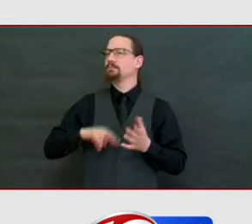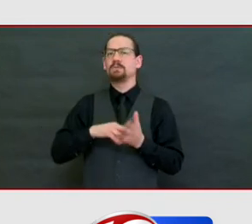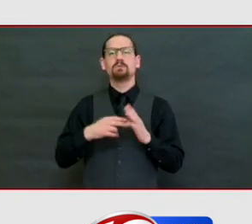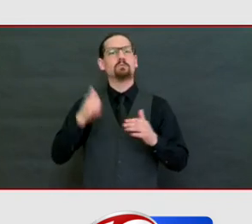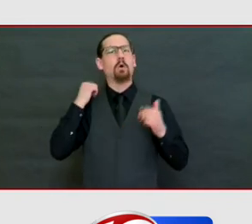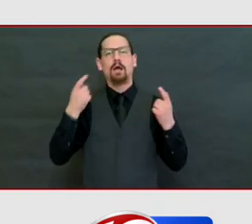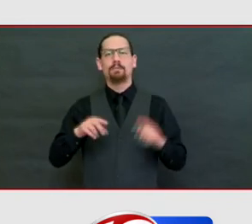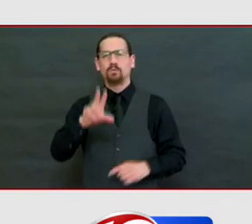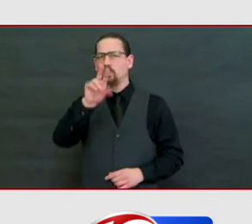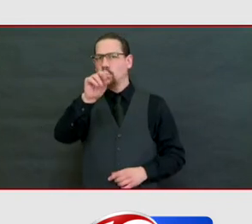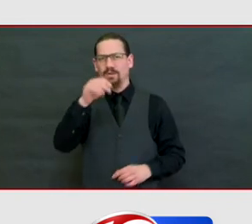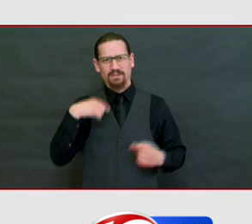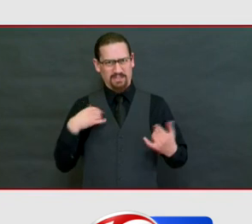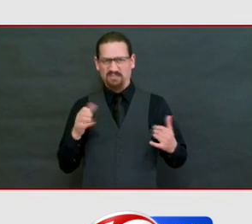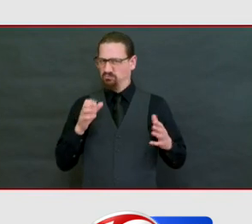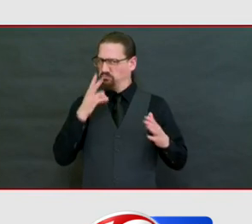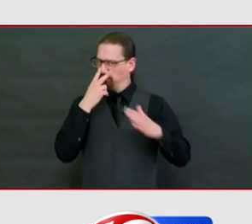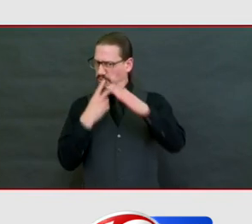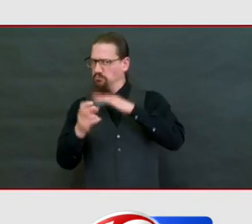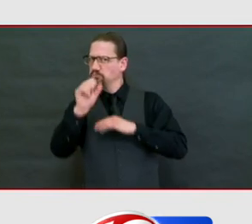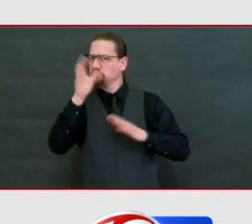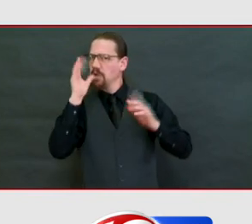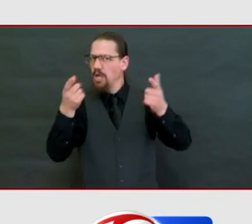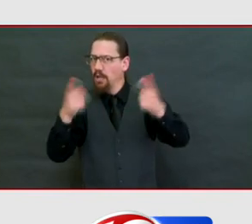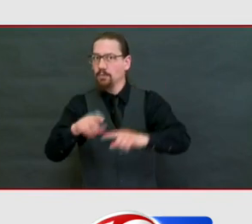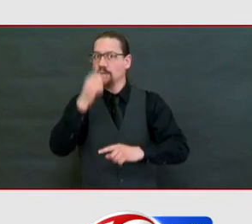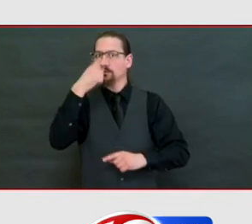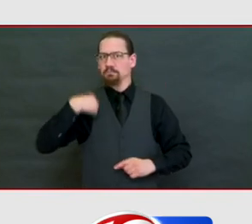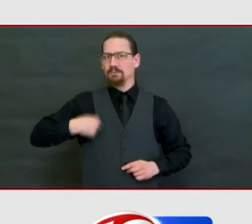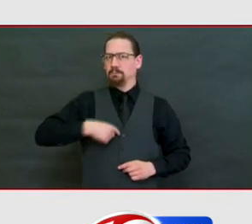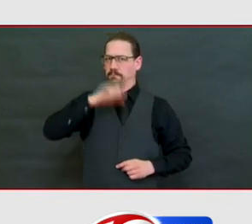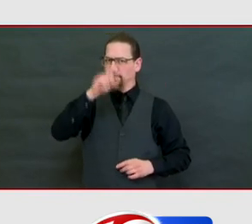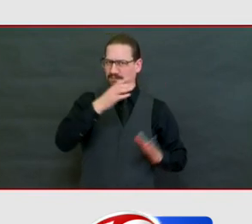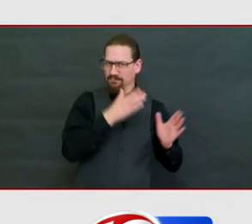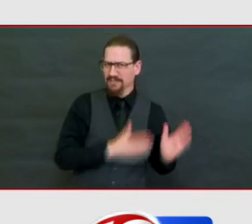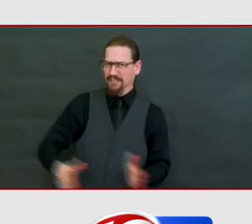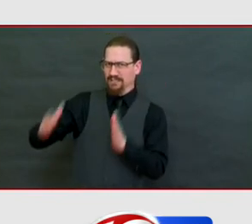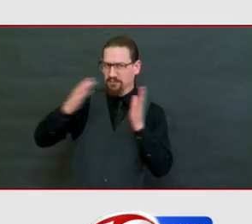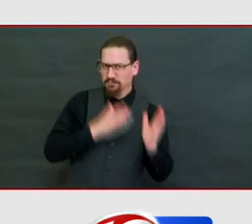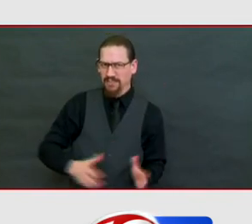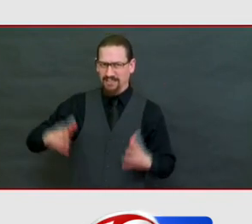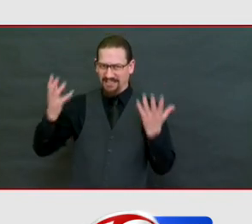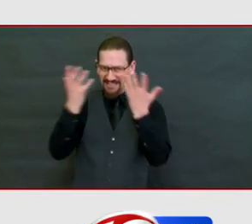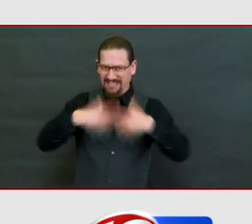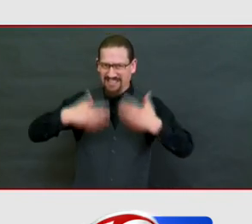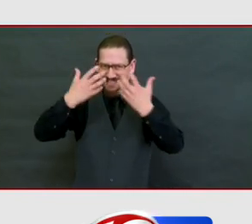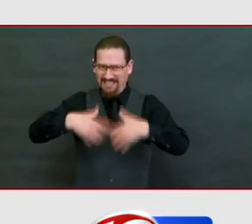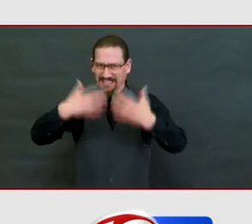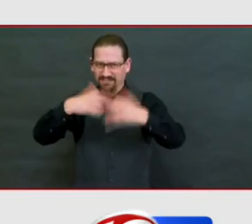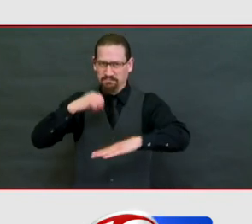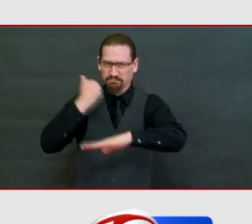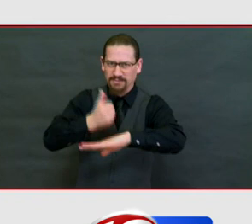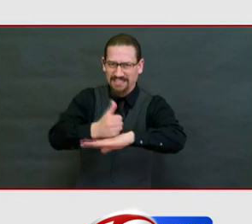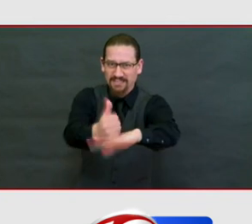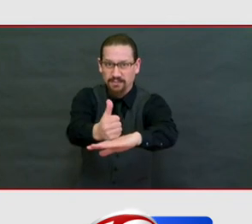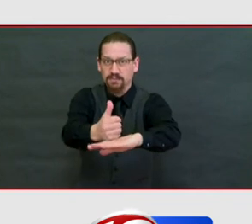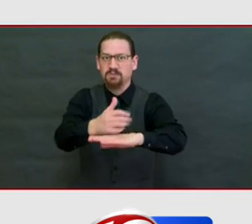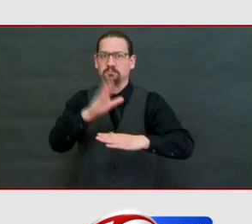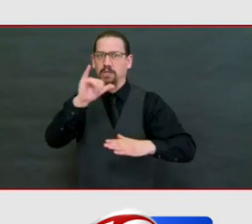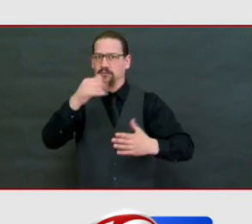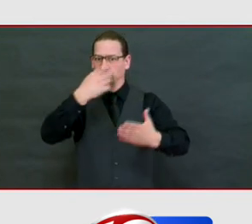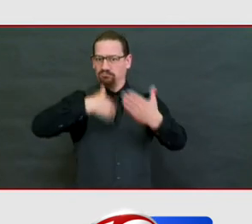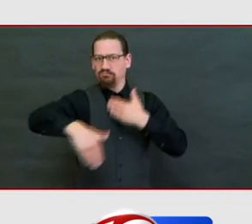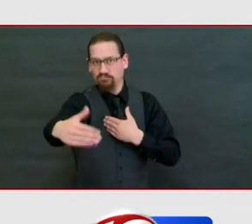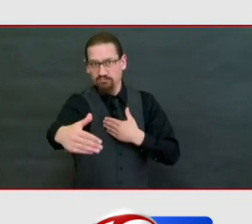And then at each stage, we're going to look at those metrics again to make sure that, you know, some of it is how are we doing with the surge,